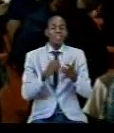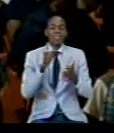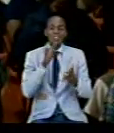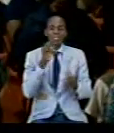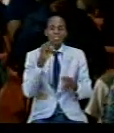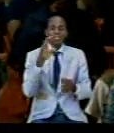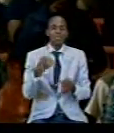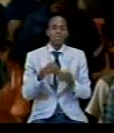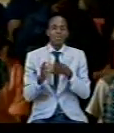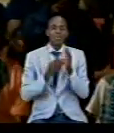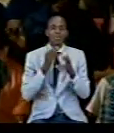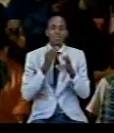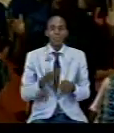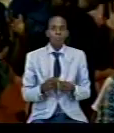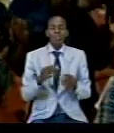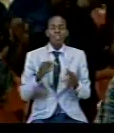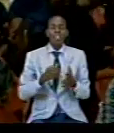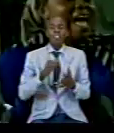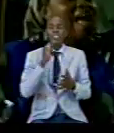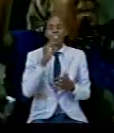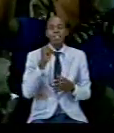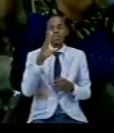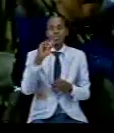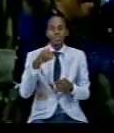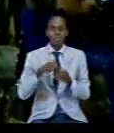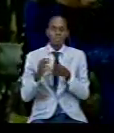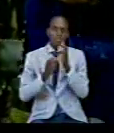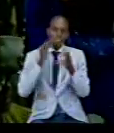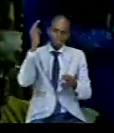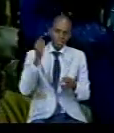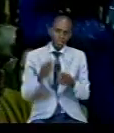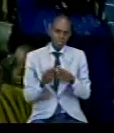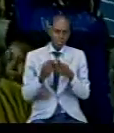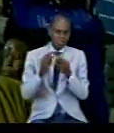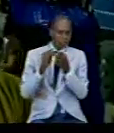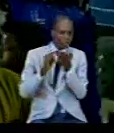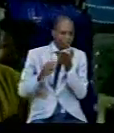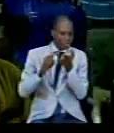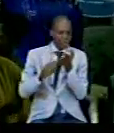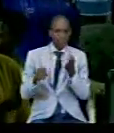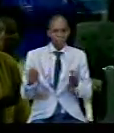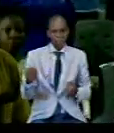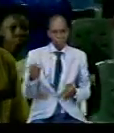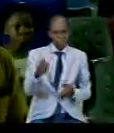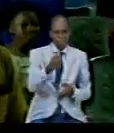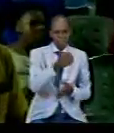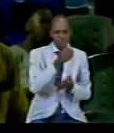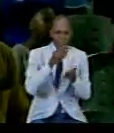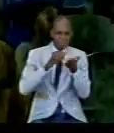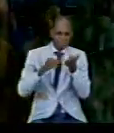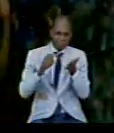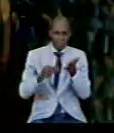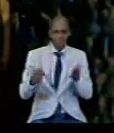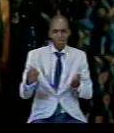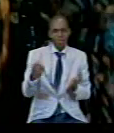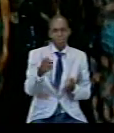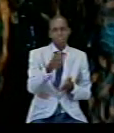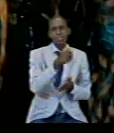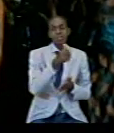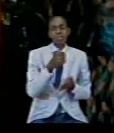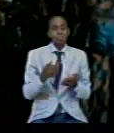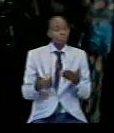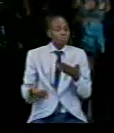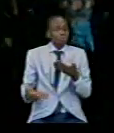done. I said it is done. Check up yourself. Check up yourself. Whatever you could not